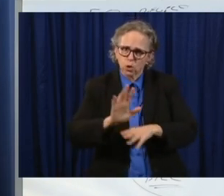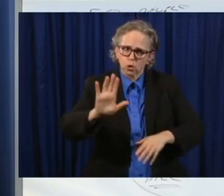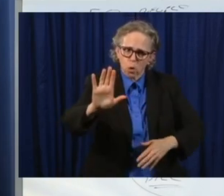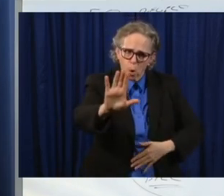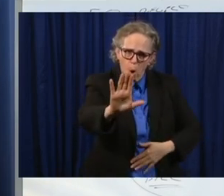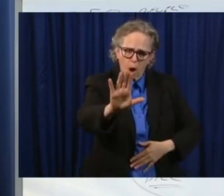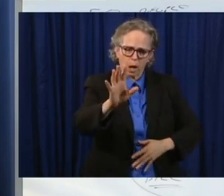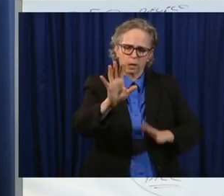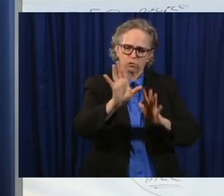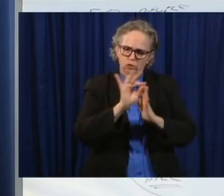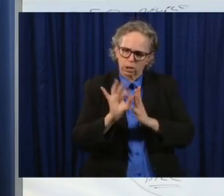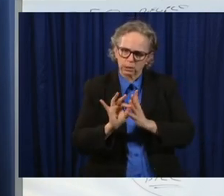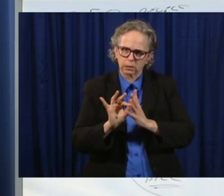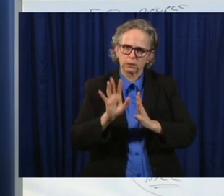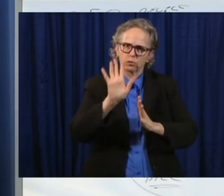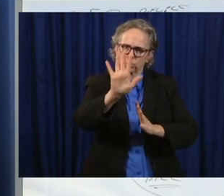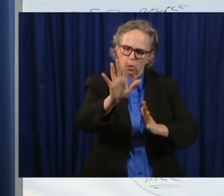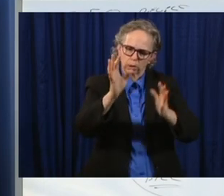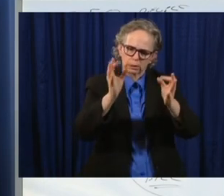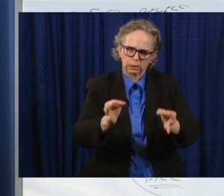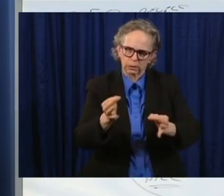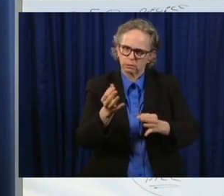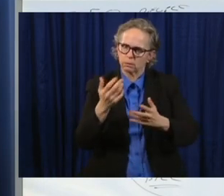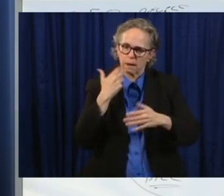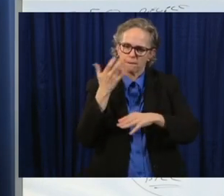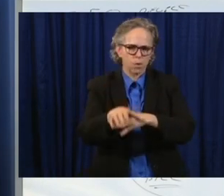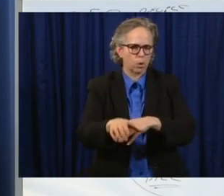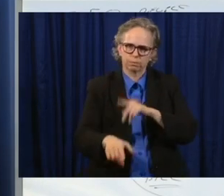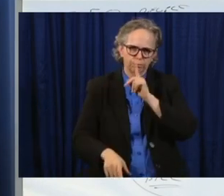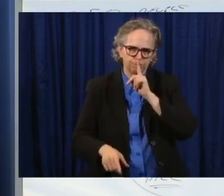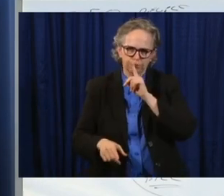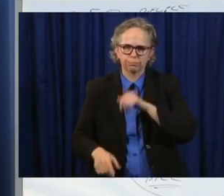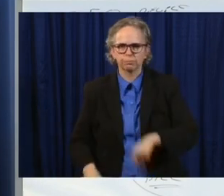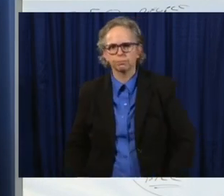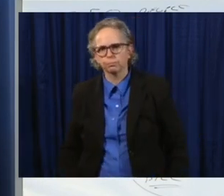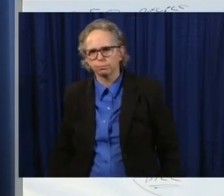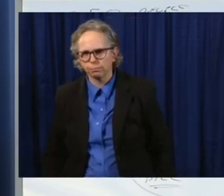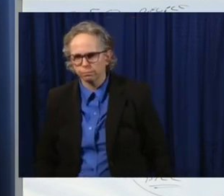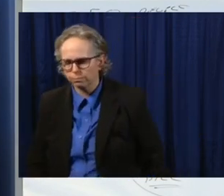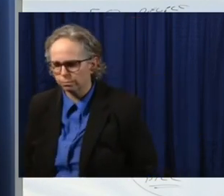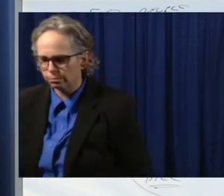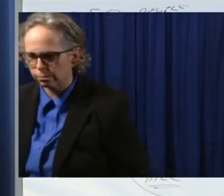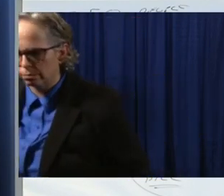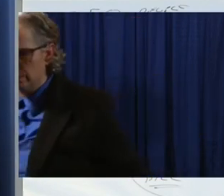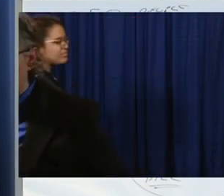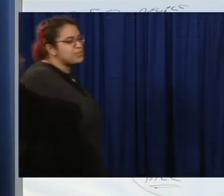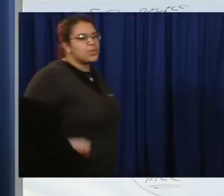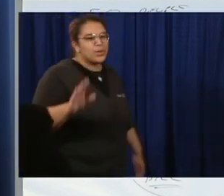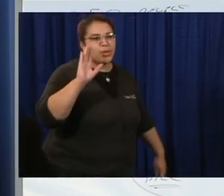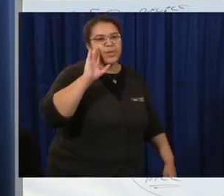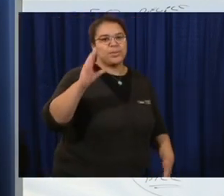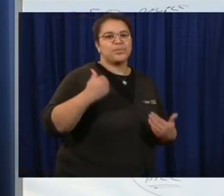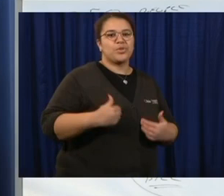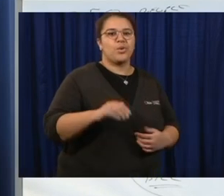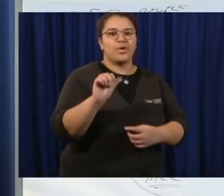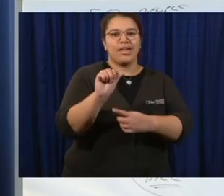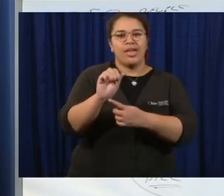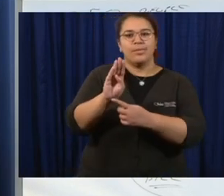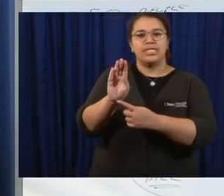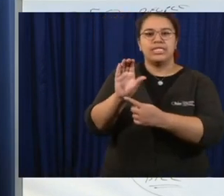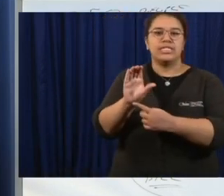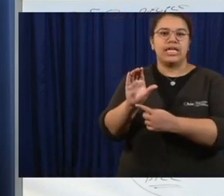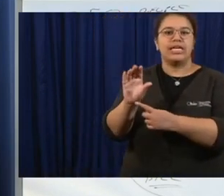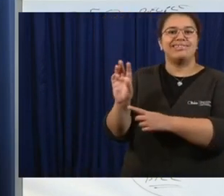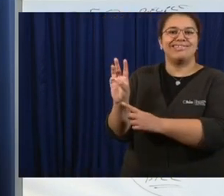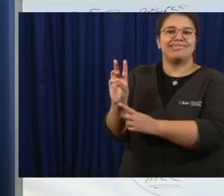Hello, this is Tara Morgan with ABC 6 News. Is there an estimate on the number of small businesses that simply won't make it